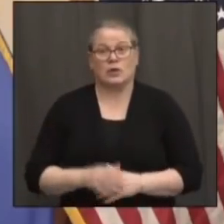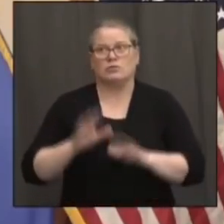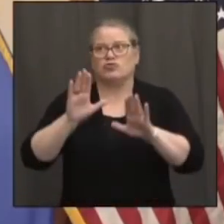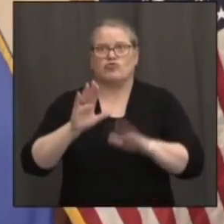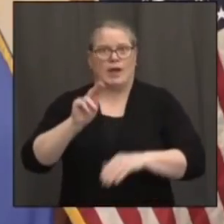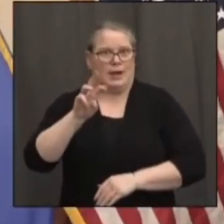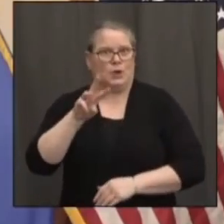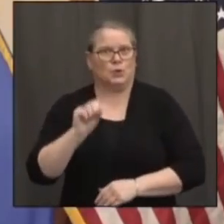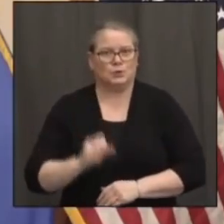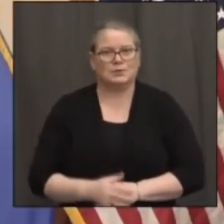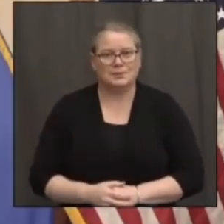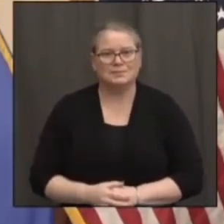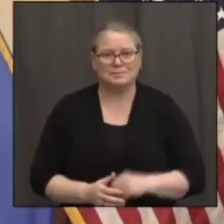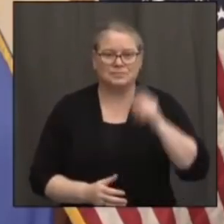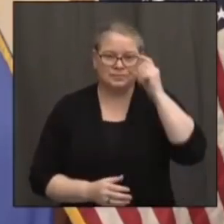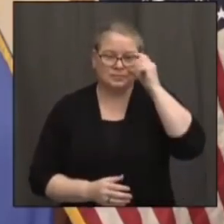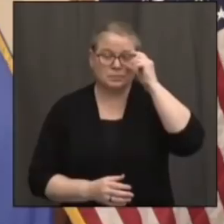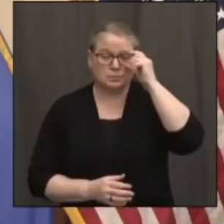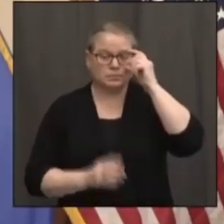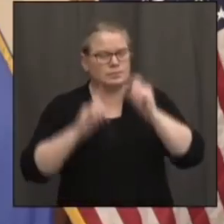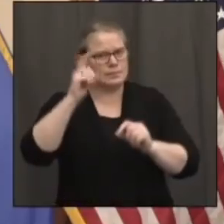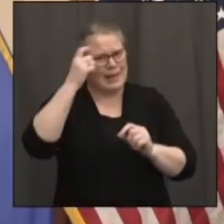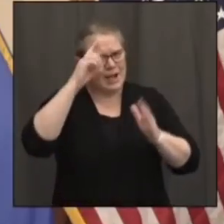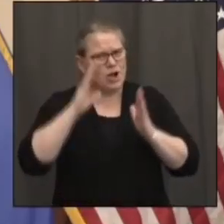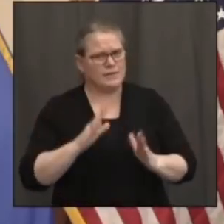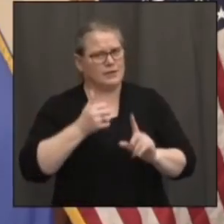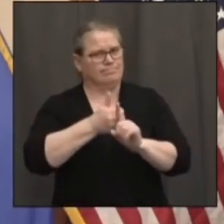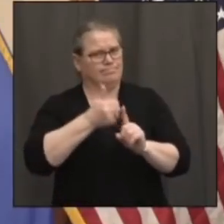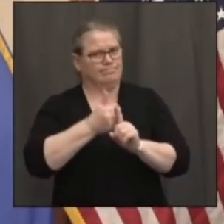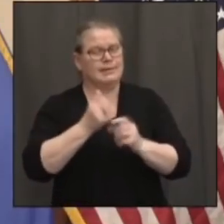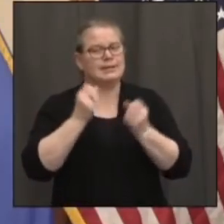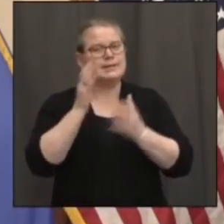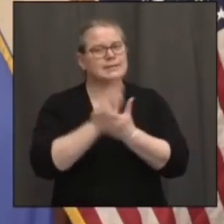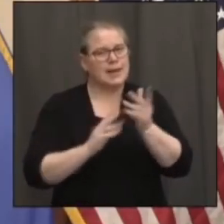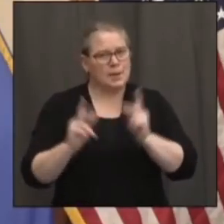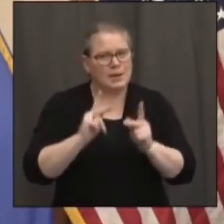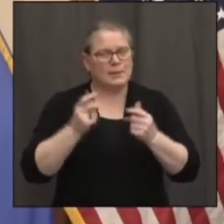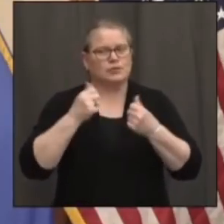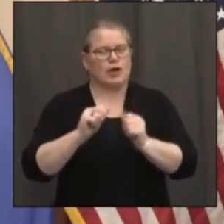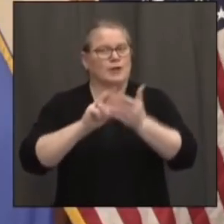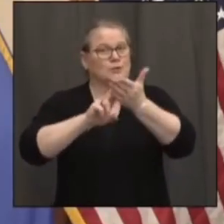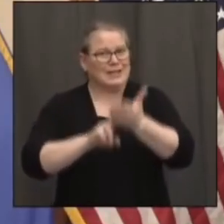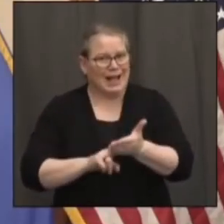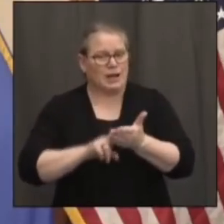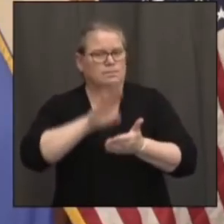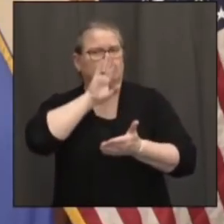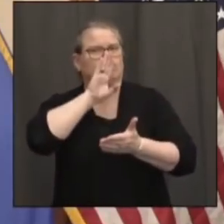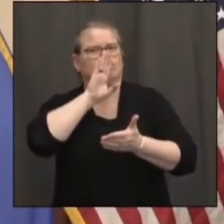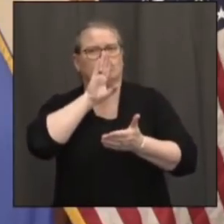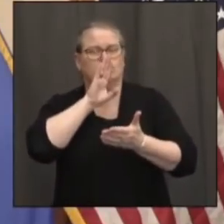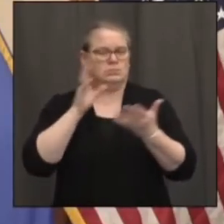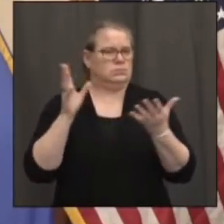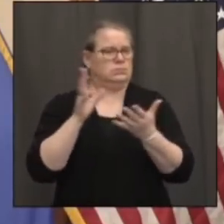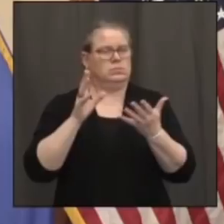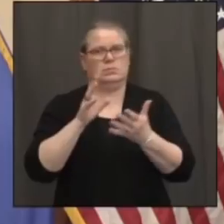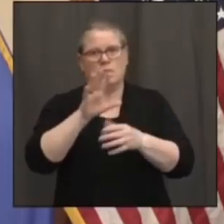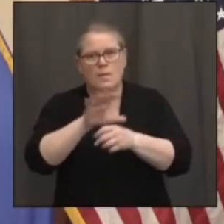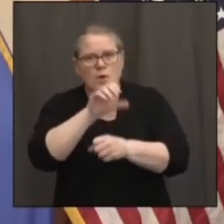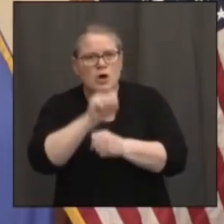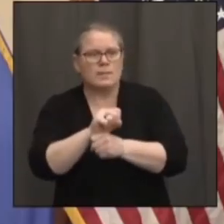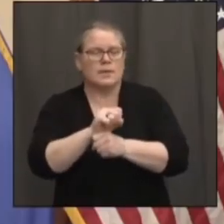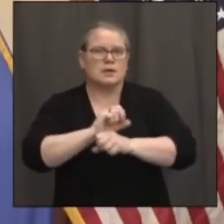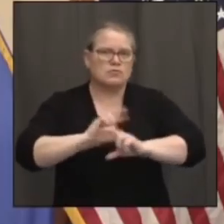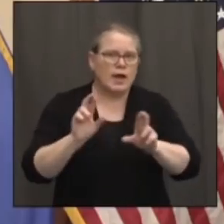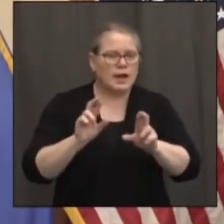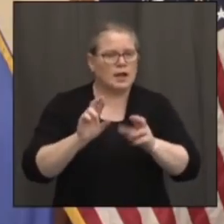And Governor, I know you were kind of referencing the frustration some people might have felt today when they were trying to sign up and register for a vaccine appointment.